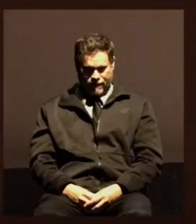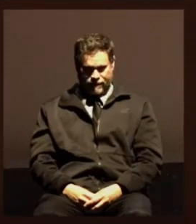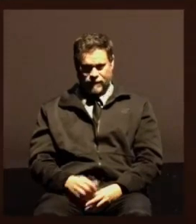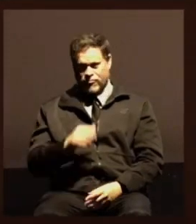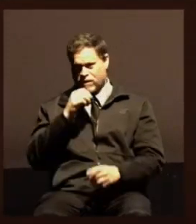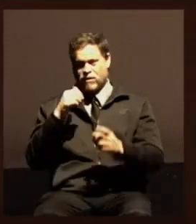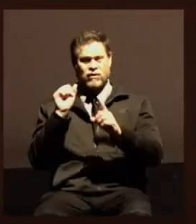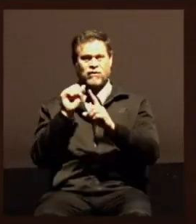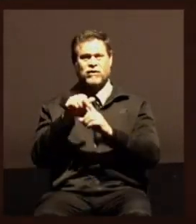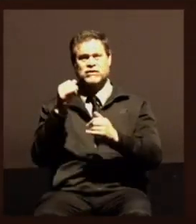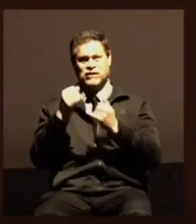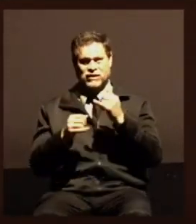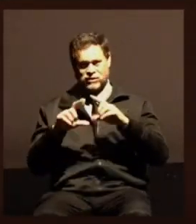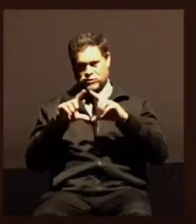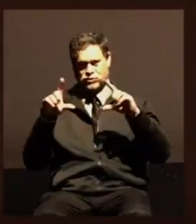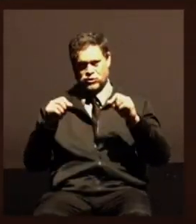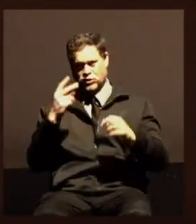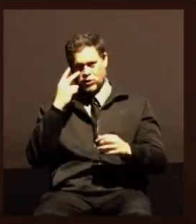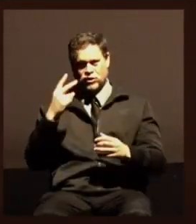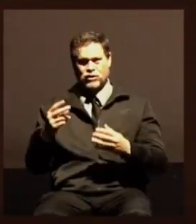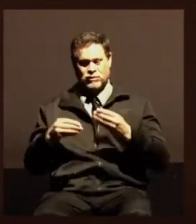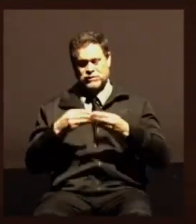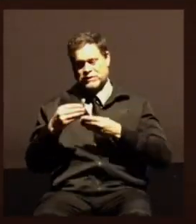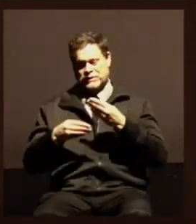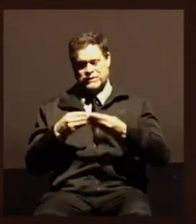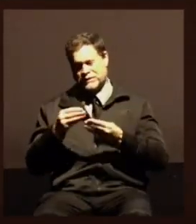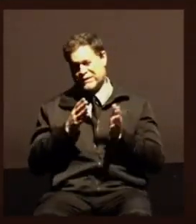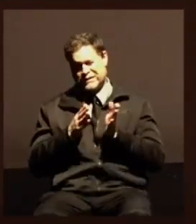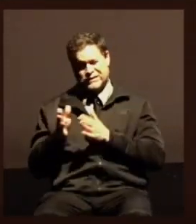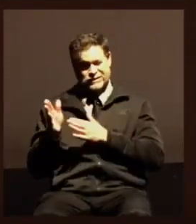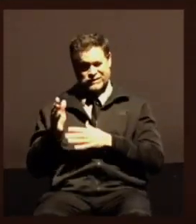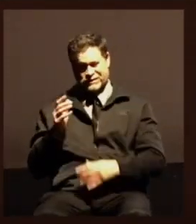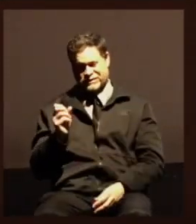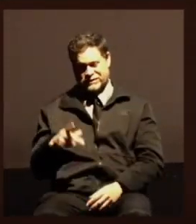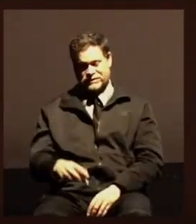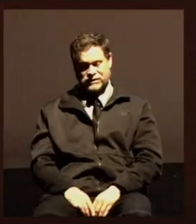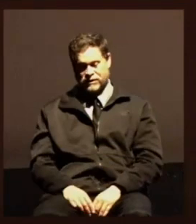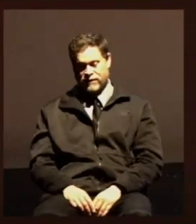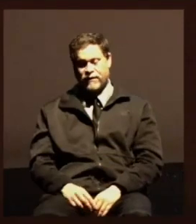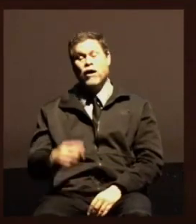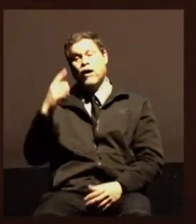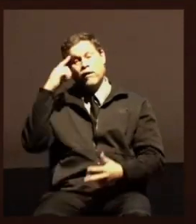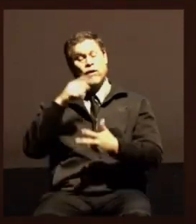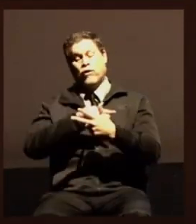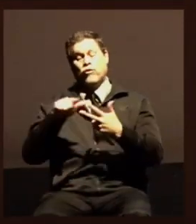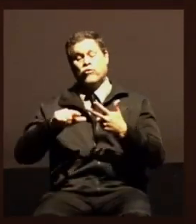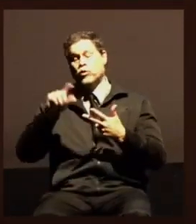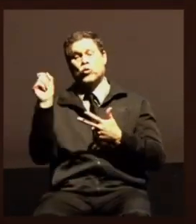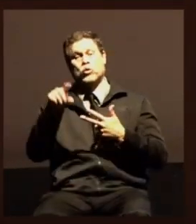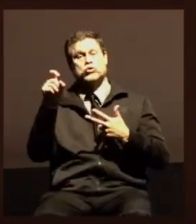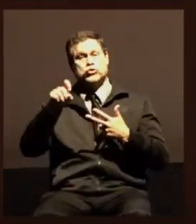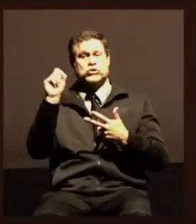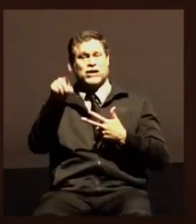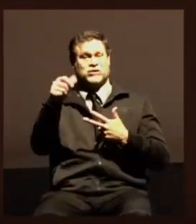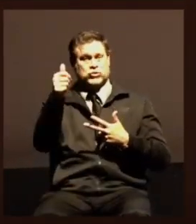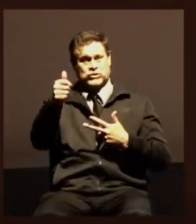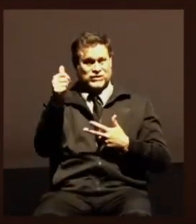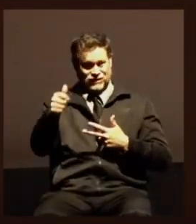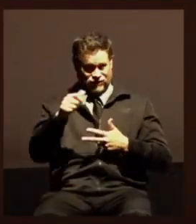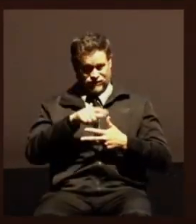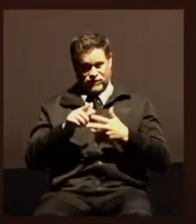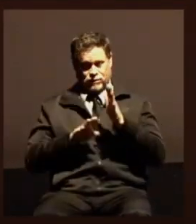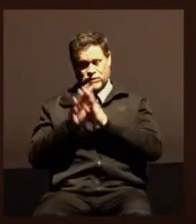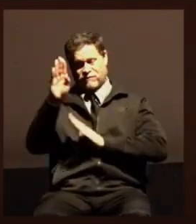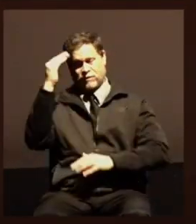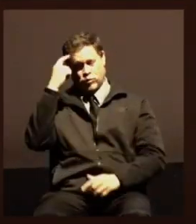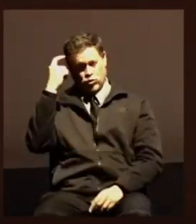It's the last card right here. Look at me, I'm somewhat organized, okay? Here. I think these three questions that you should ask yourself to help you develop